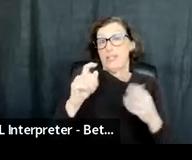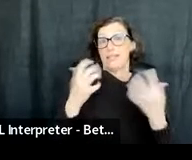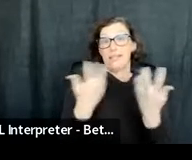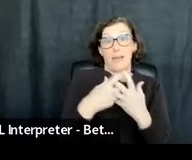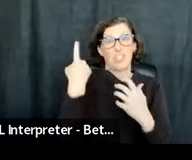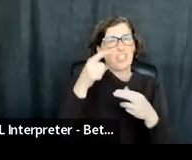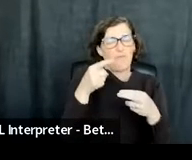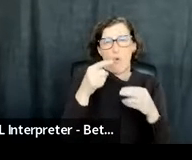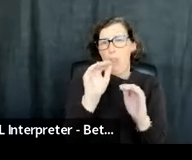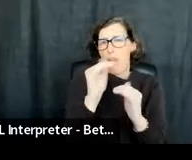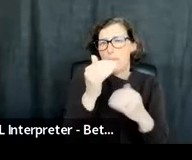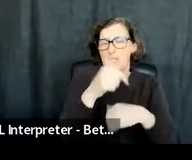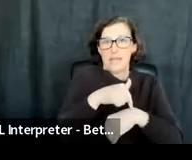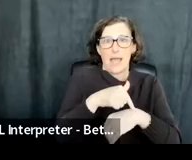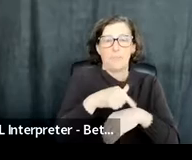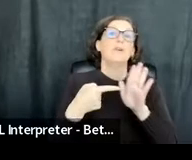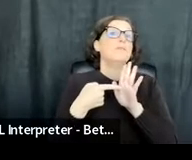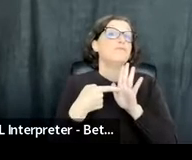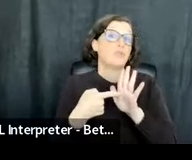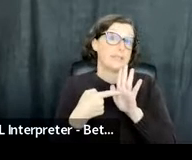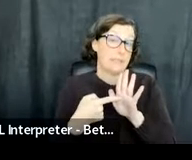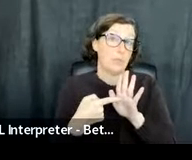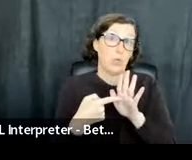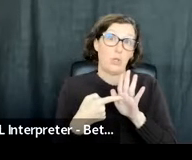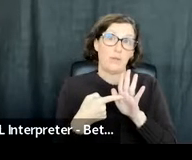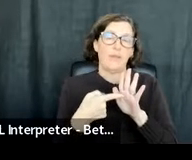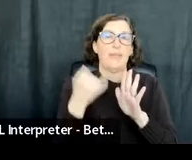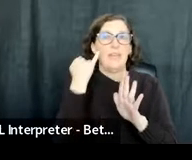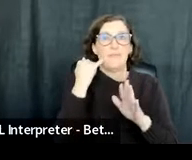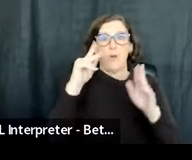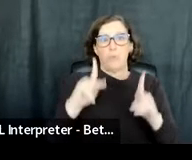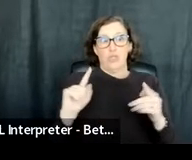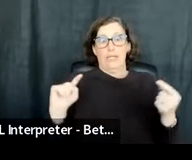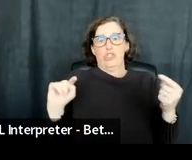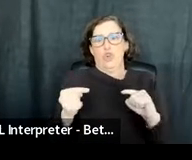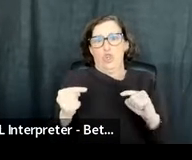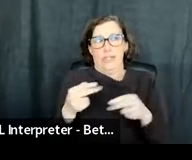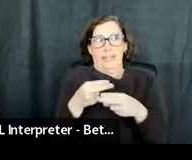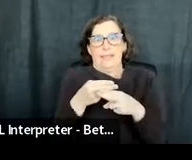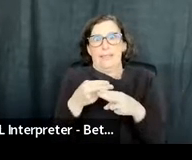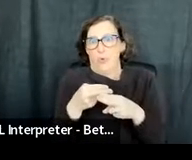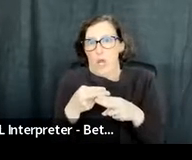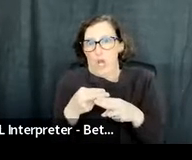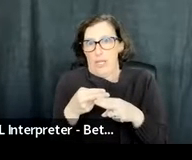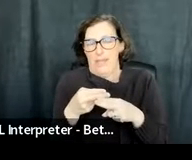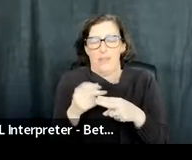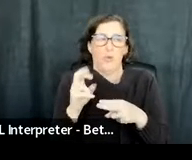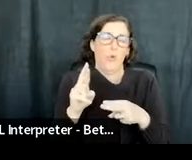short period of time. That would be something that's an injury, a temporary kind of a situation, or a temporary